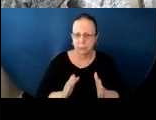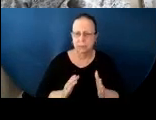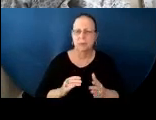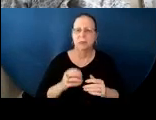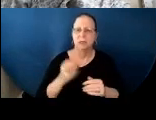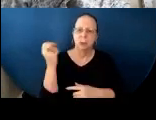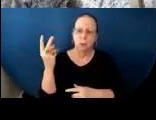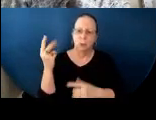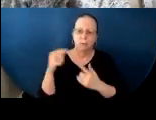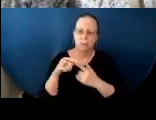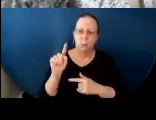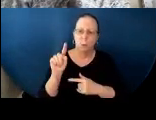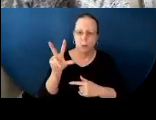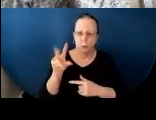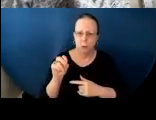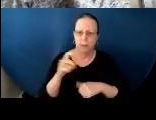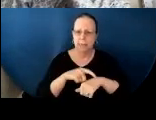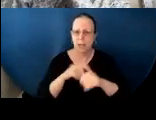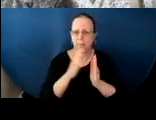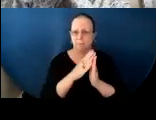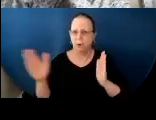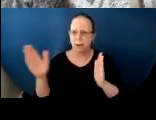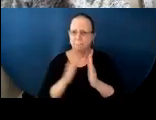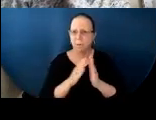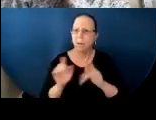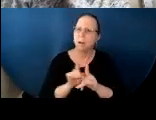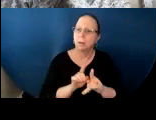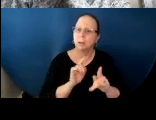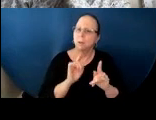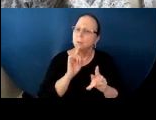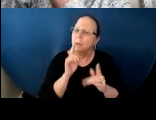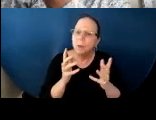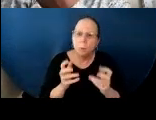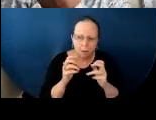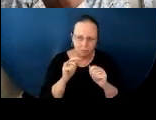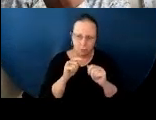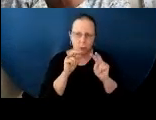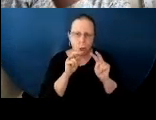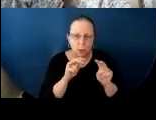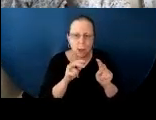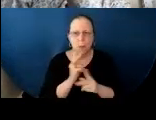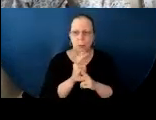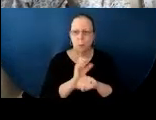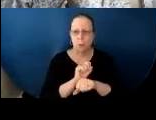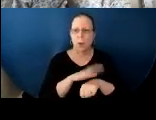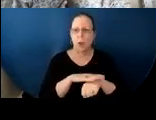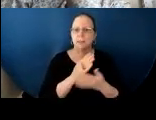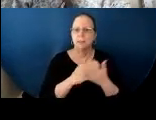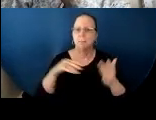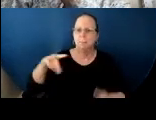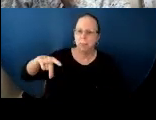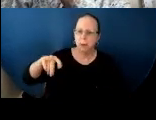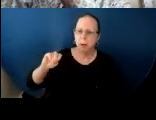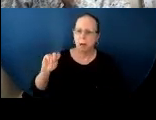frame. Again, we also want you to really keep a lookout. We're going to work on some podcasts with